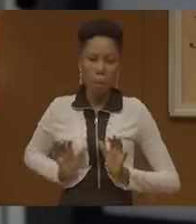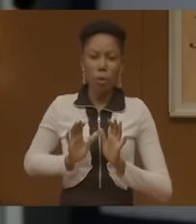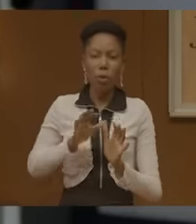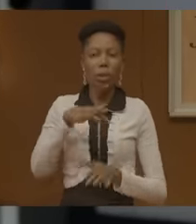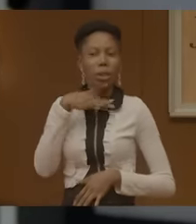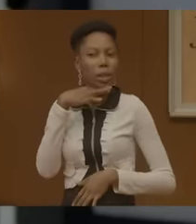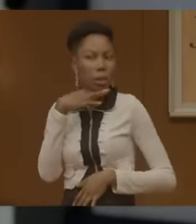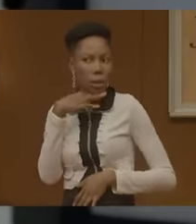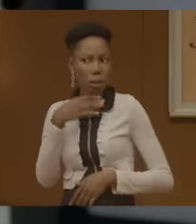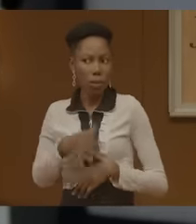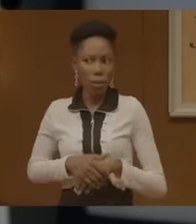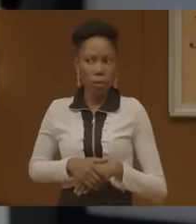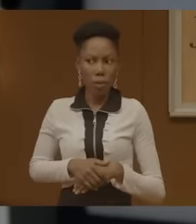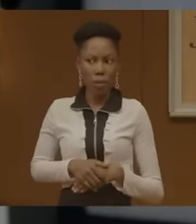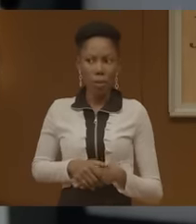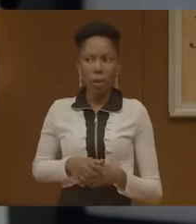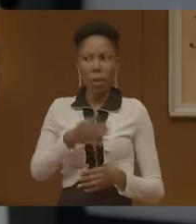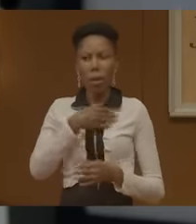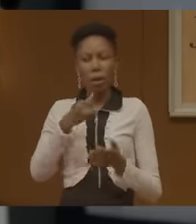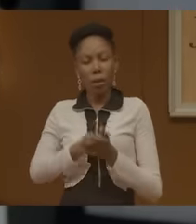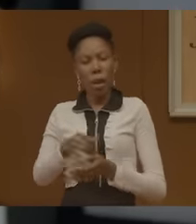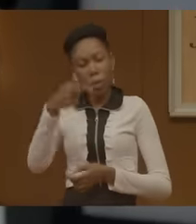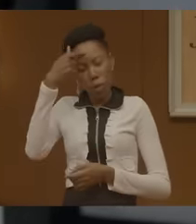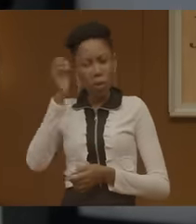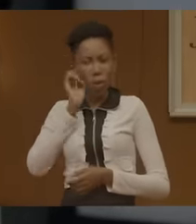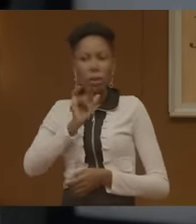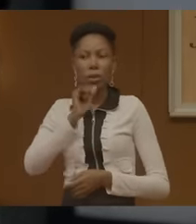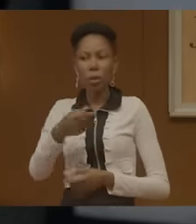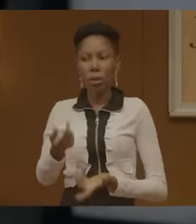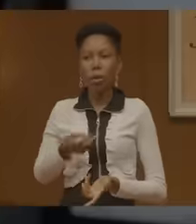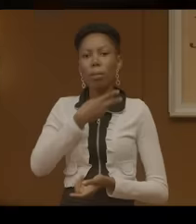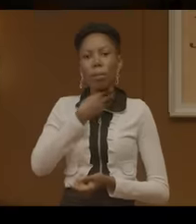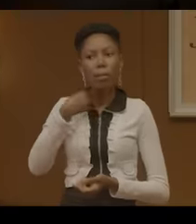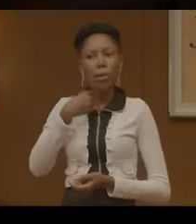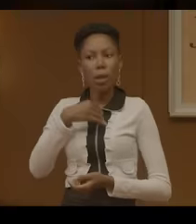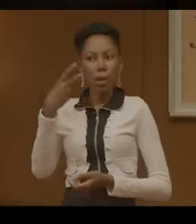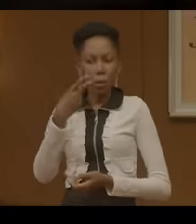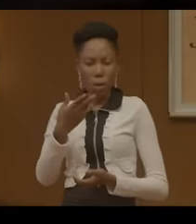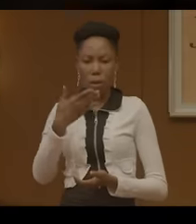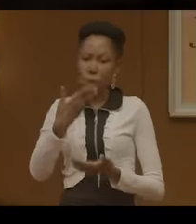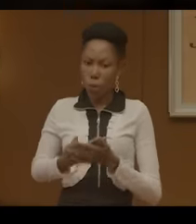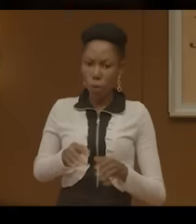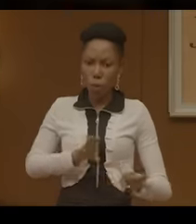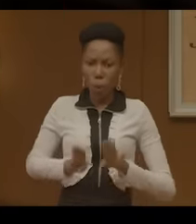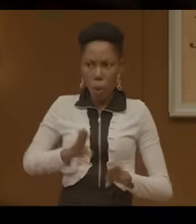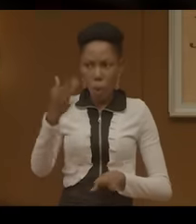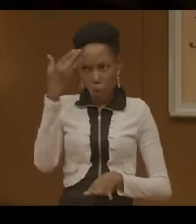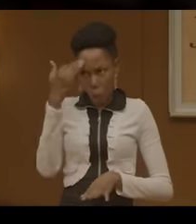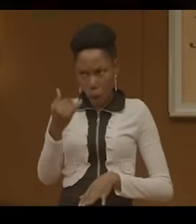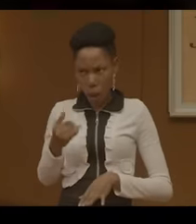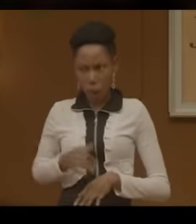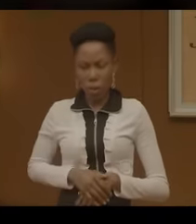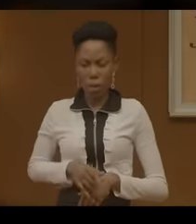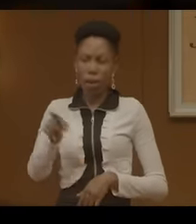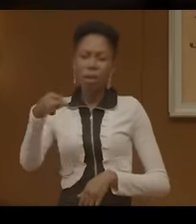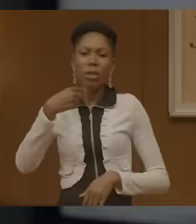dirty. That because of she's a pastor, that's why she saw some good things in him. That why did I leave this? I said, I've been searching